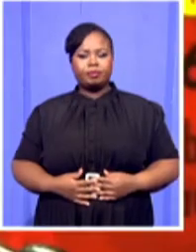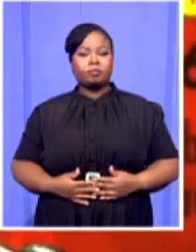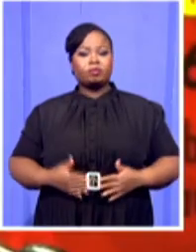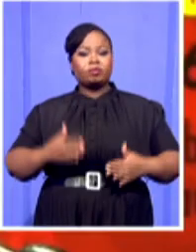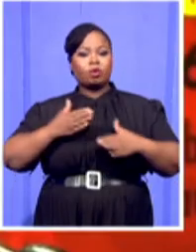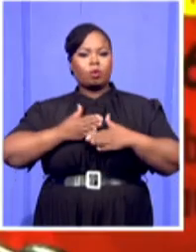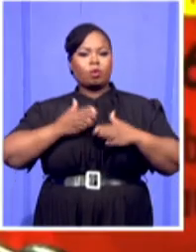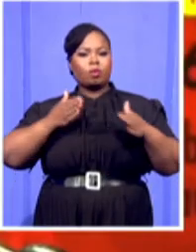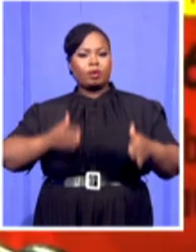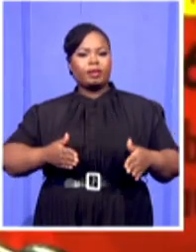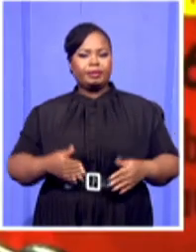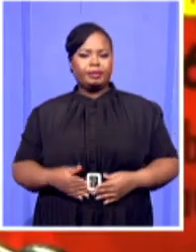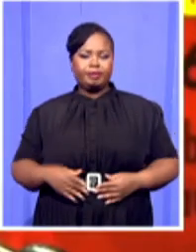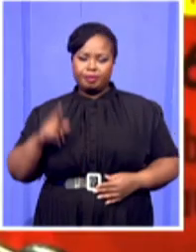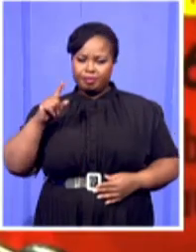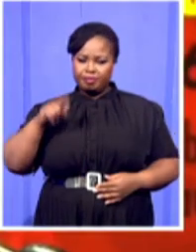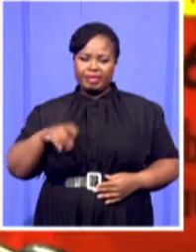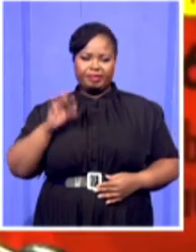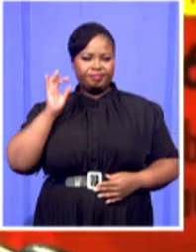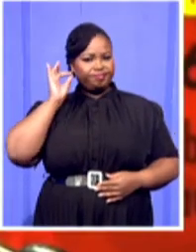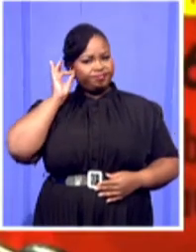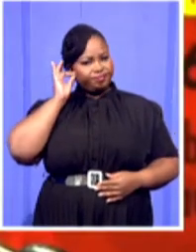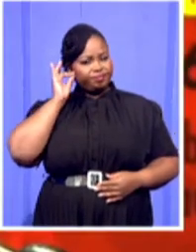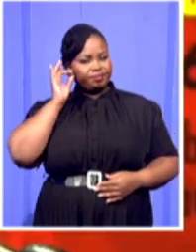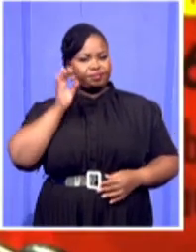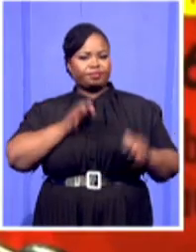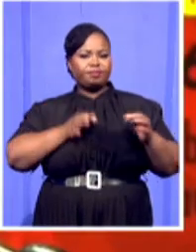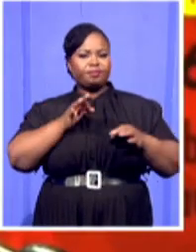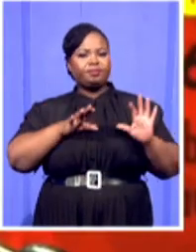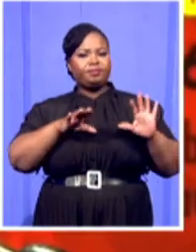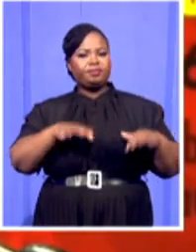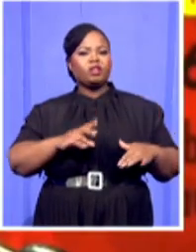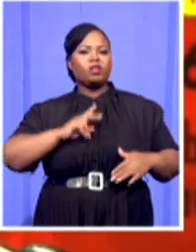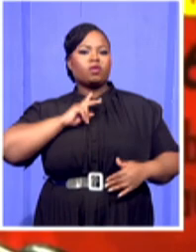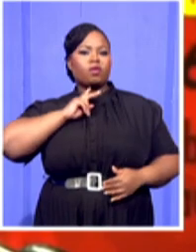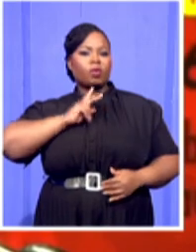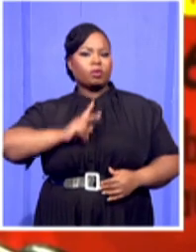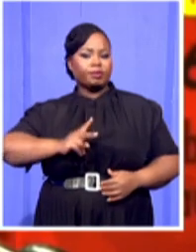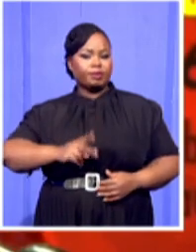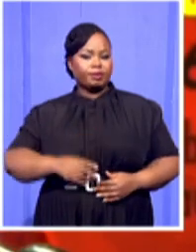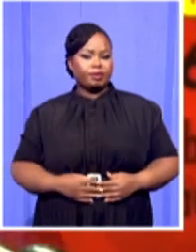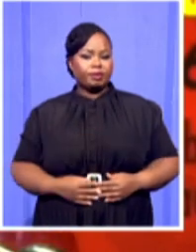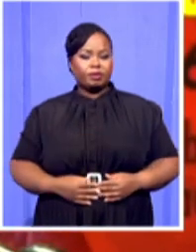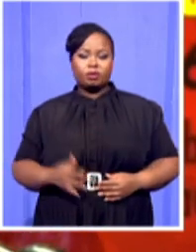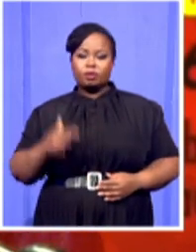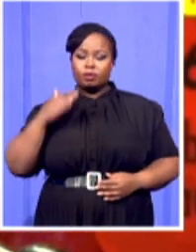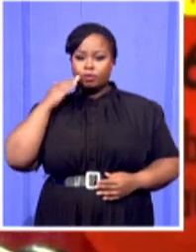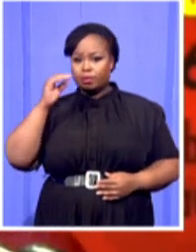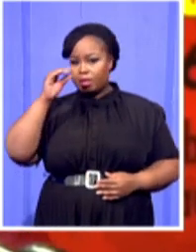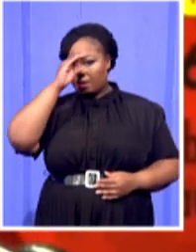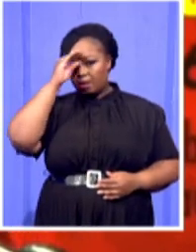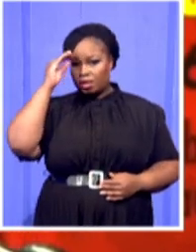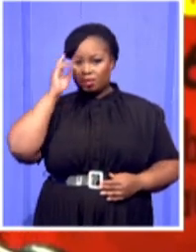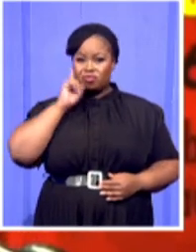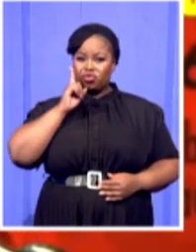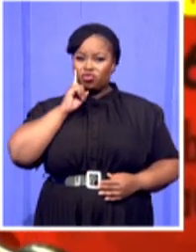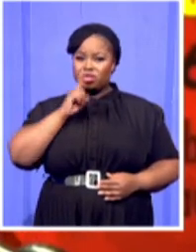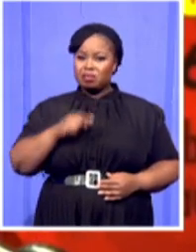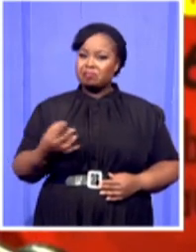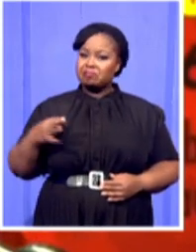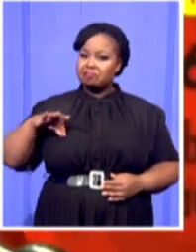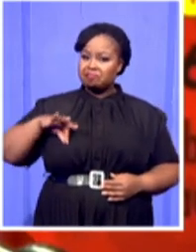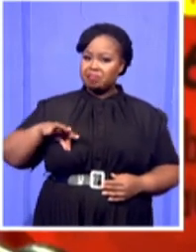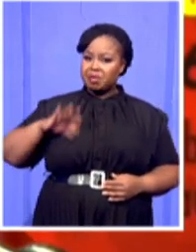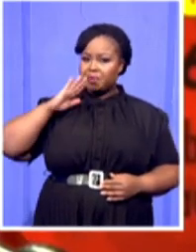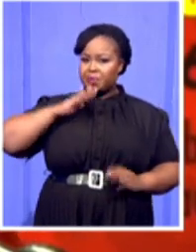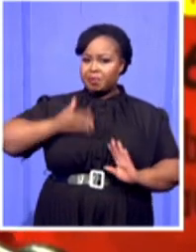Workers need to hear the party's voice when nurses and teachers are denied their due wage